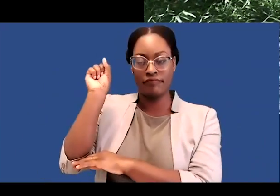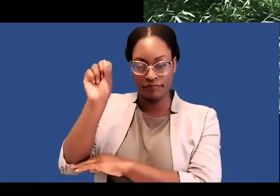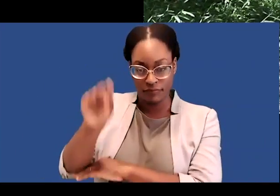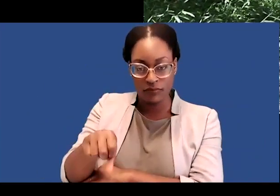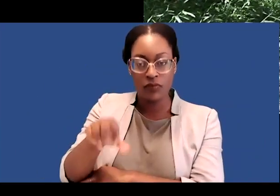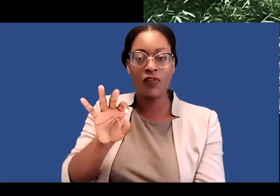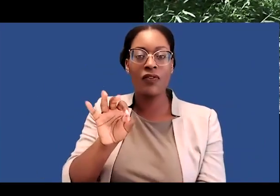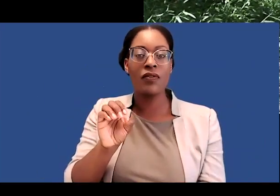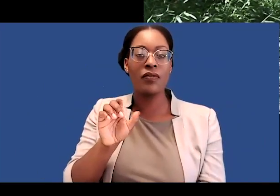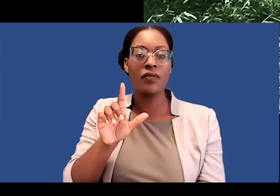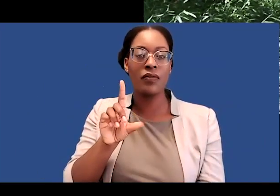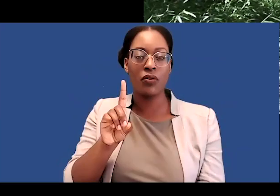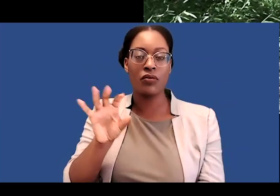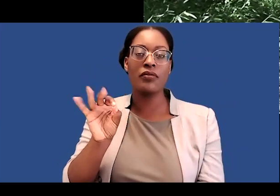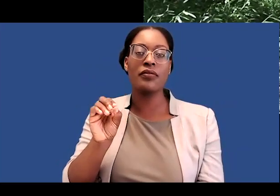from the body.